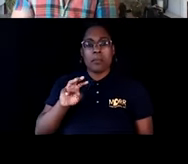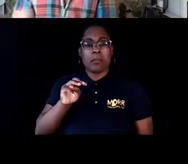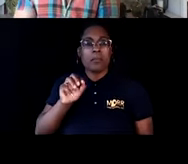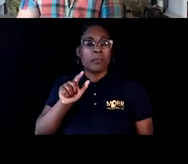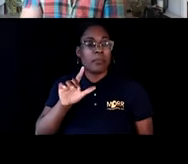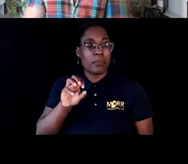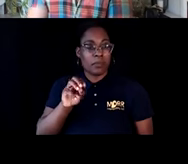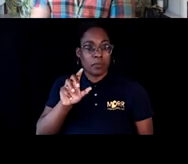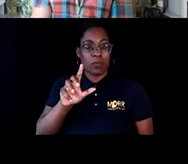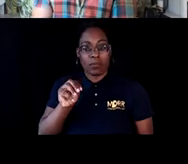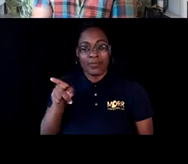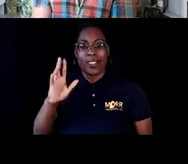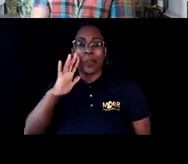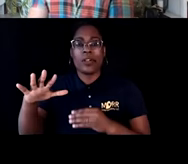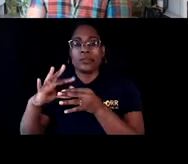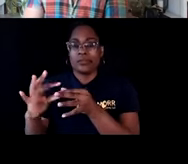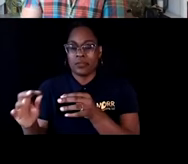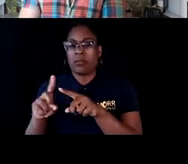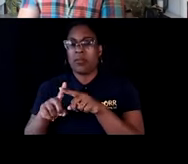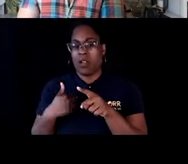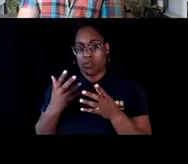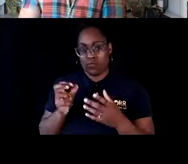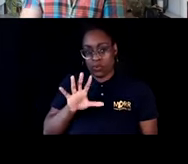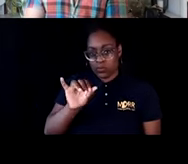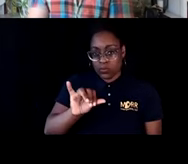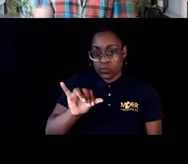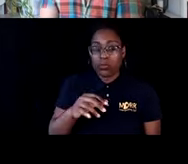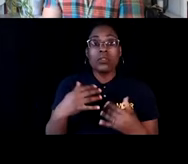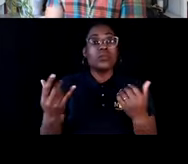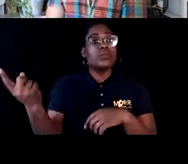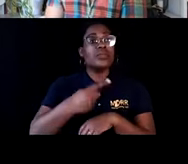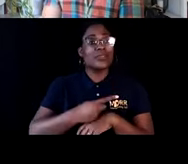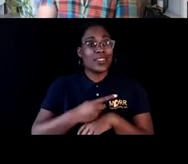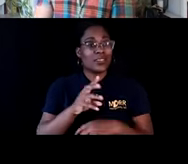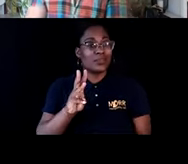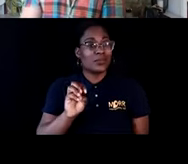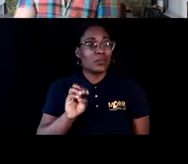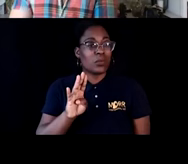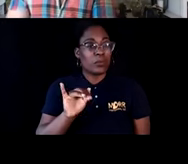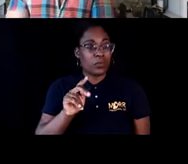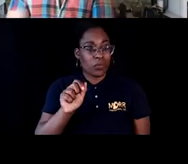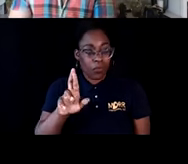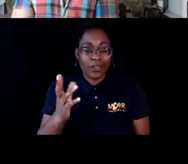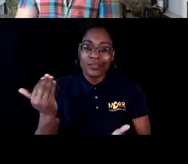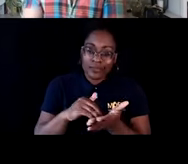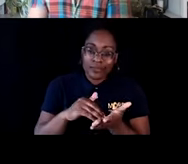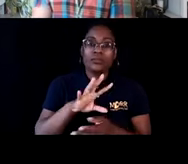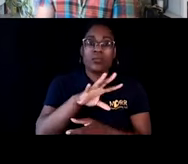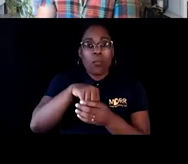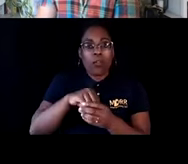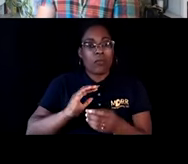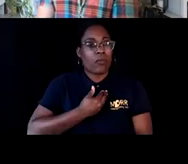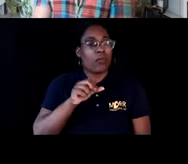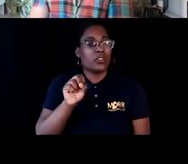we use, but today's webinar is part of our Race and Webinar series. Our Race